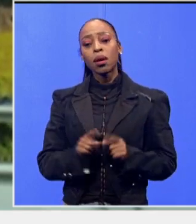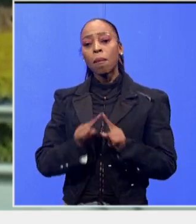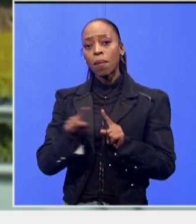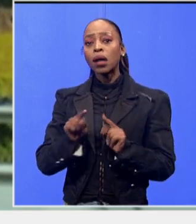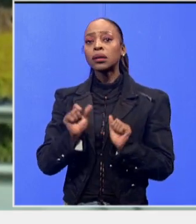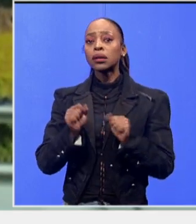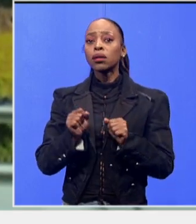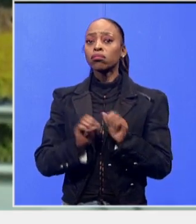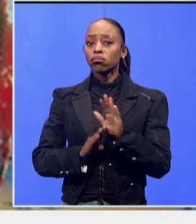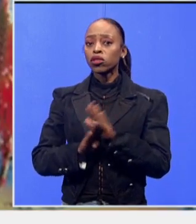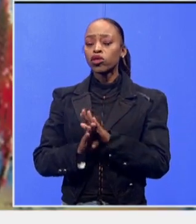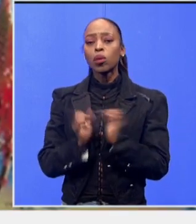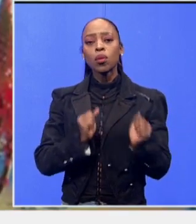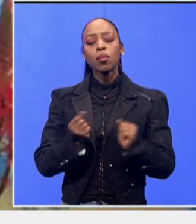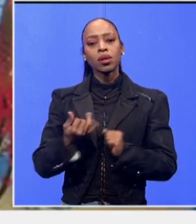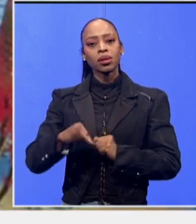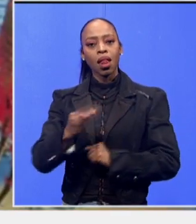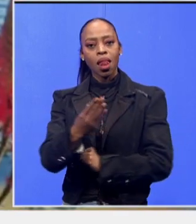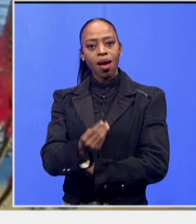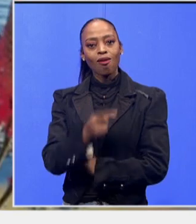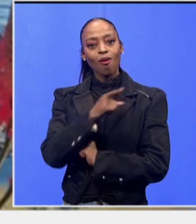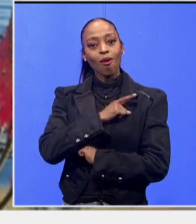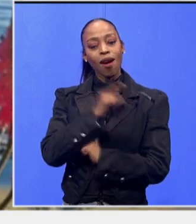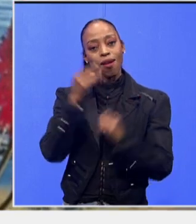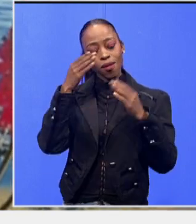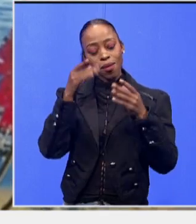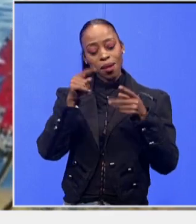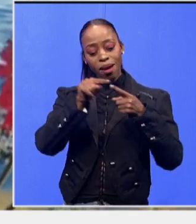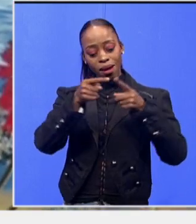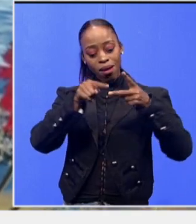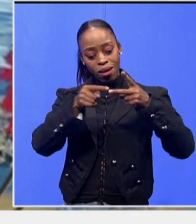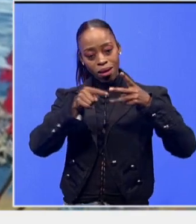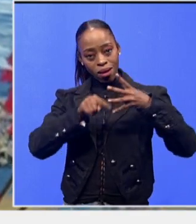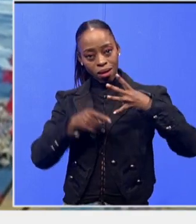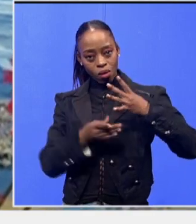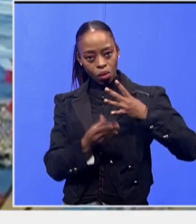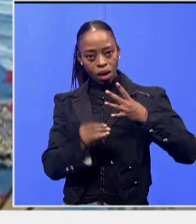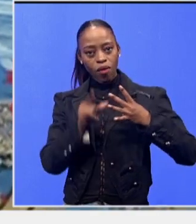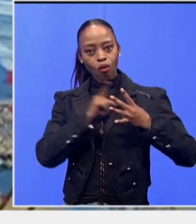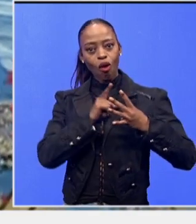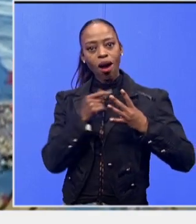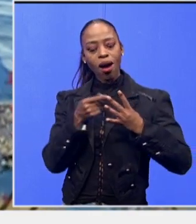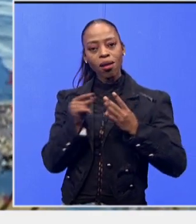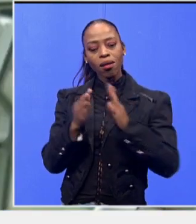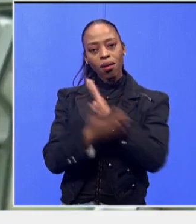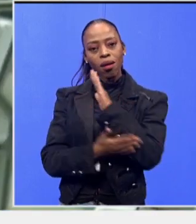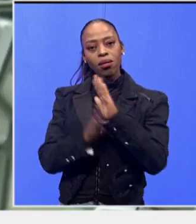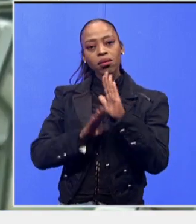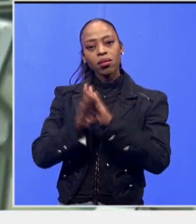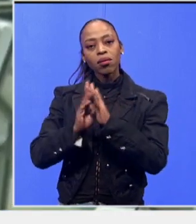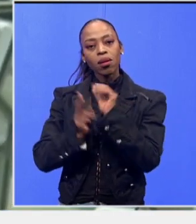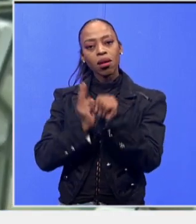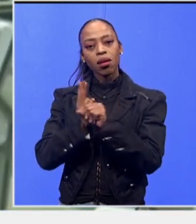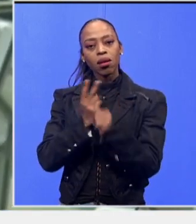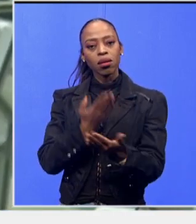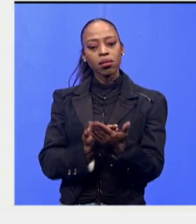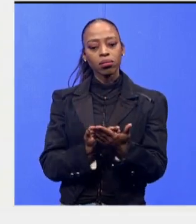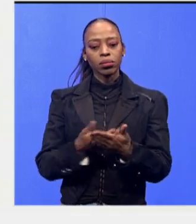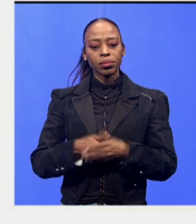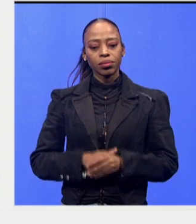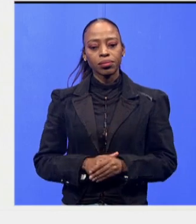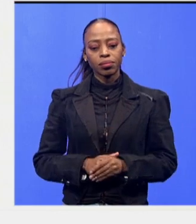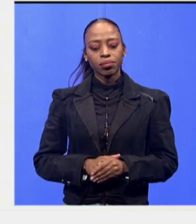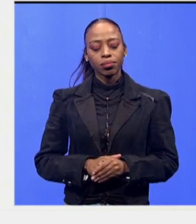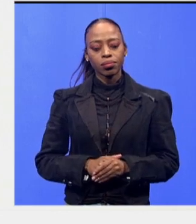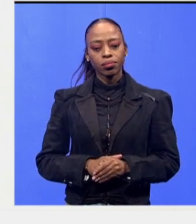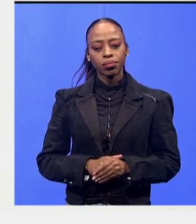TB recovery plan has focused on key areas to bring the country back in line with the WHO's End TB strategy. And we've